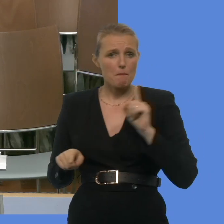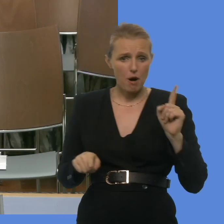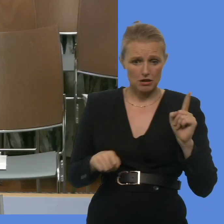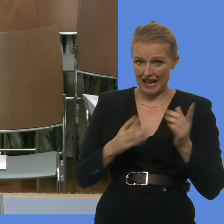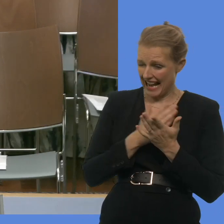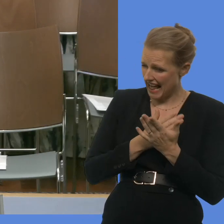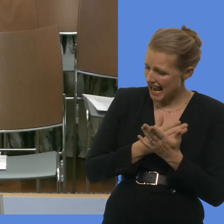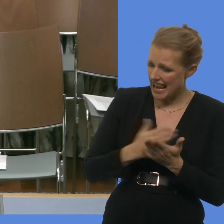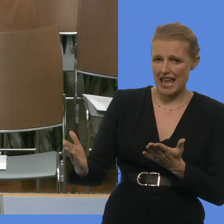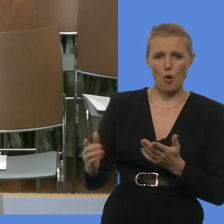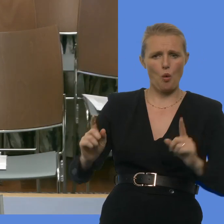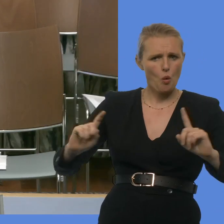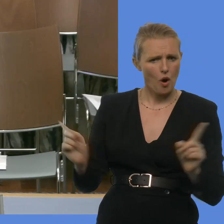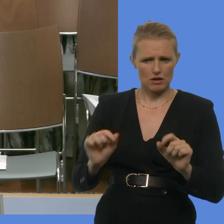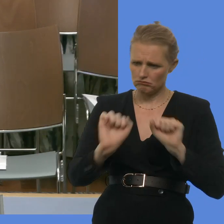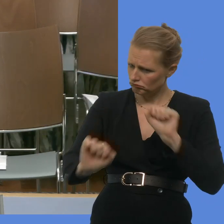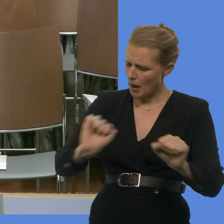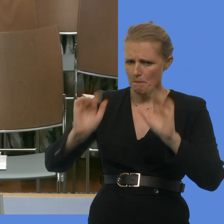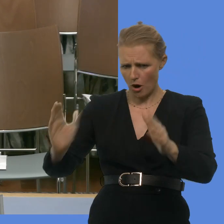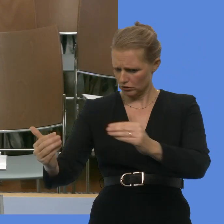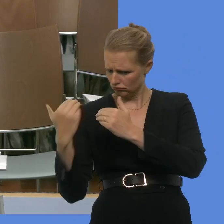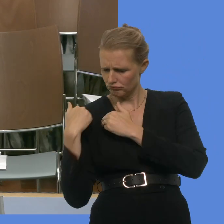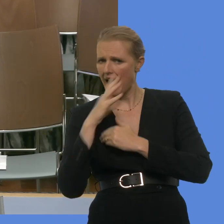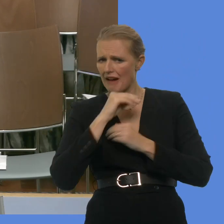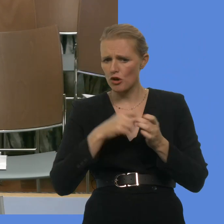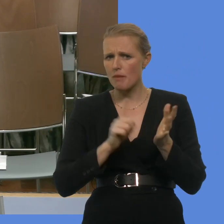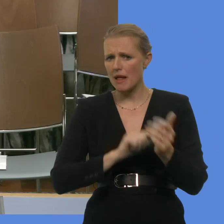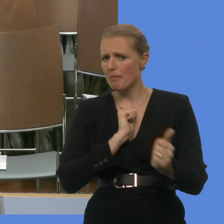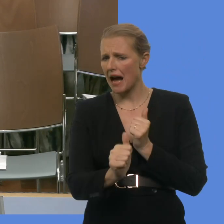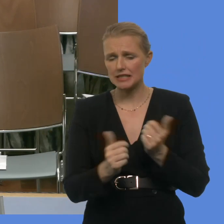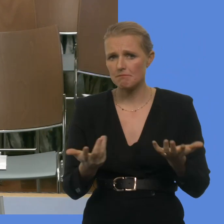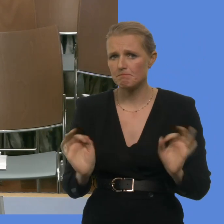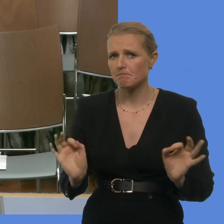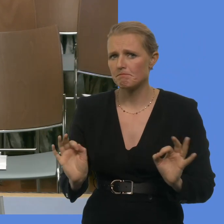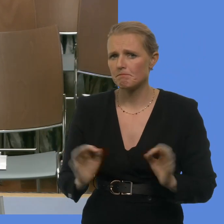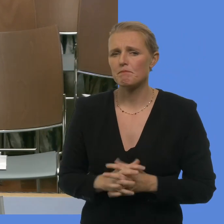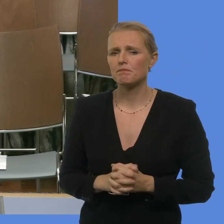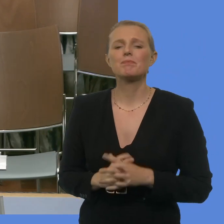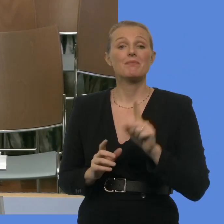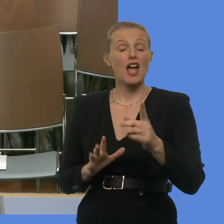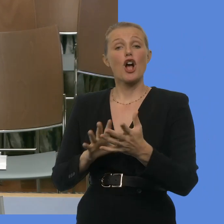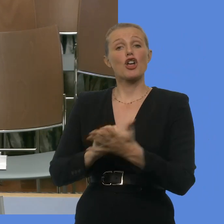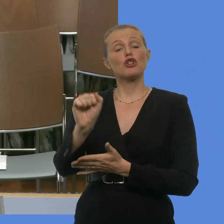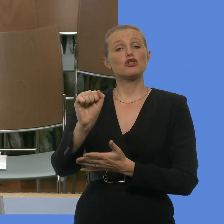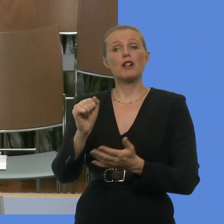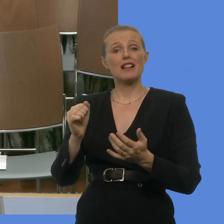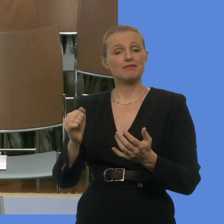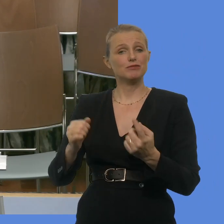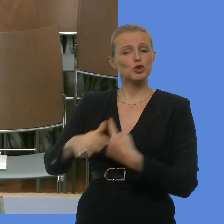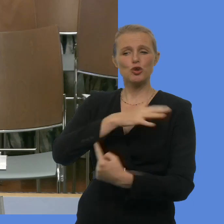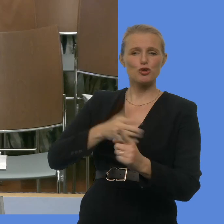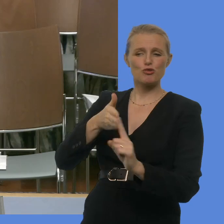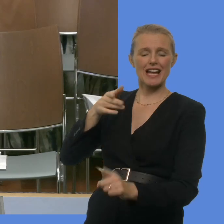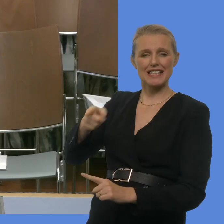which departmental guidance will ensure consistent service provision. In terms of the cultural and social recognition, the